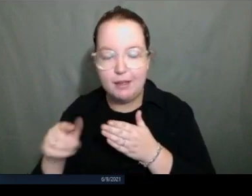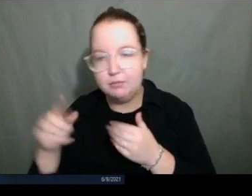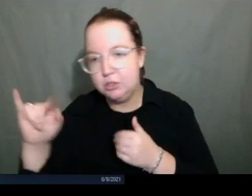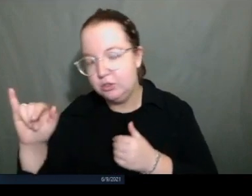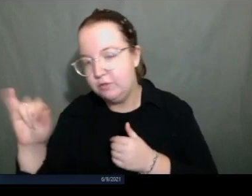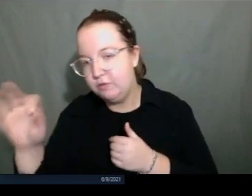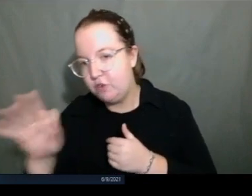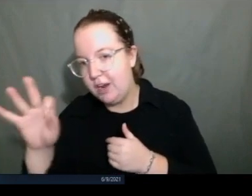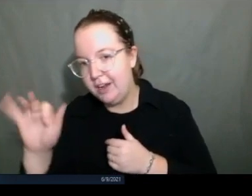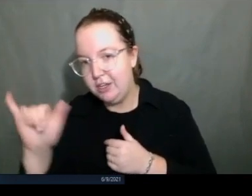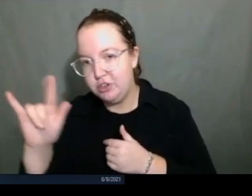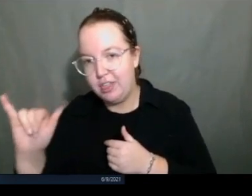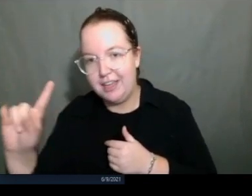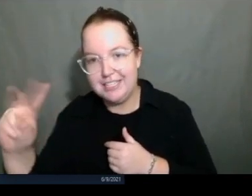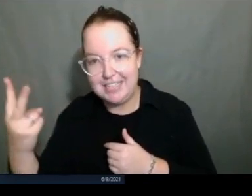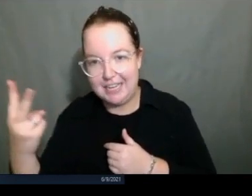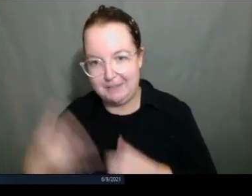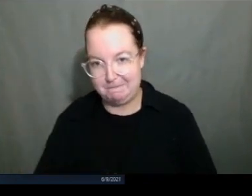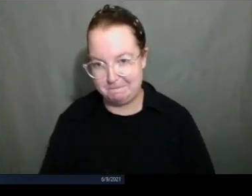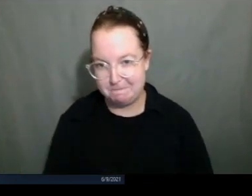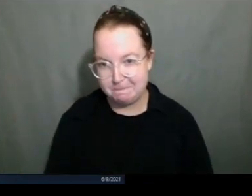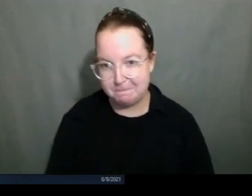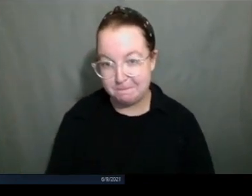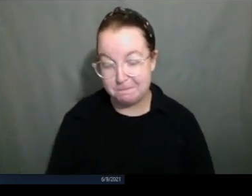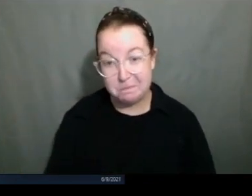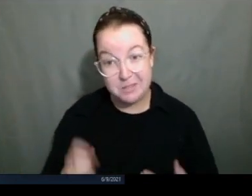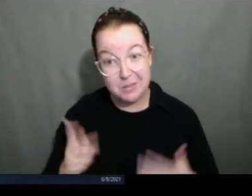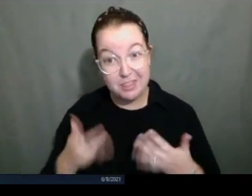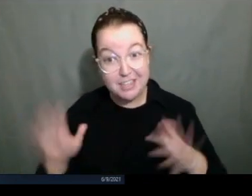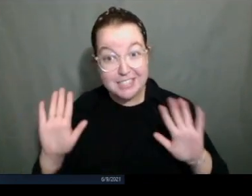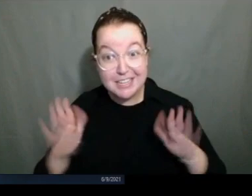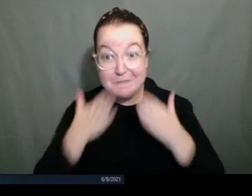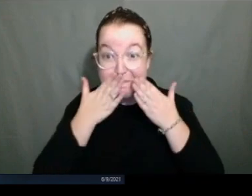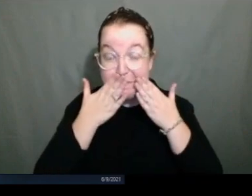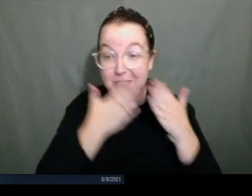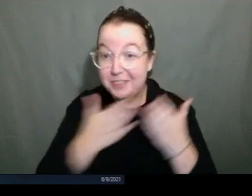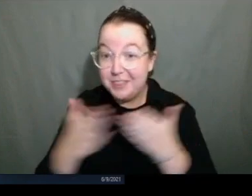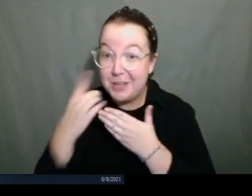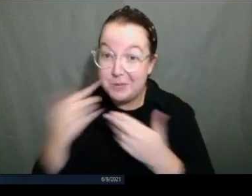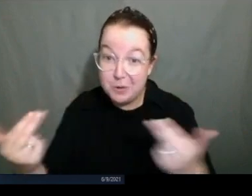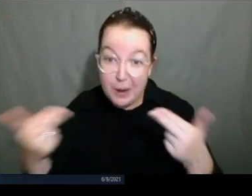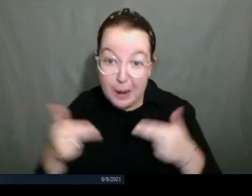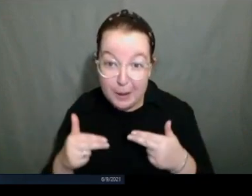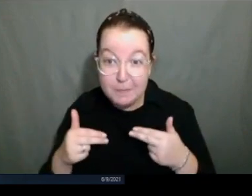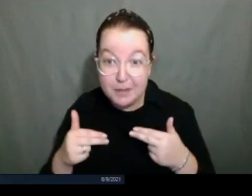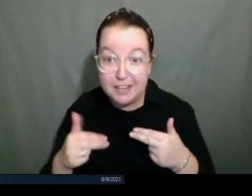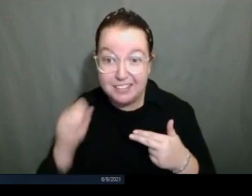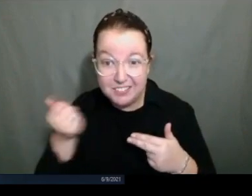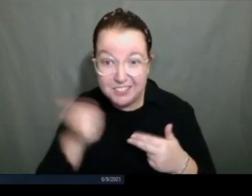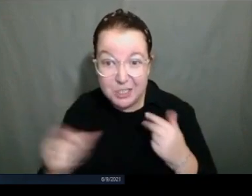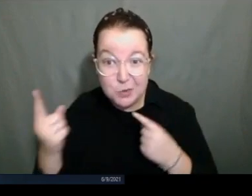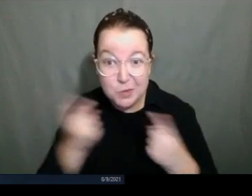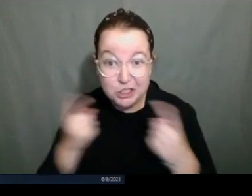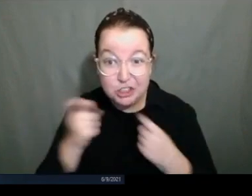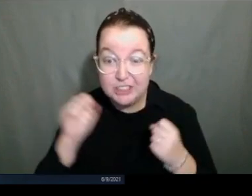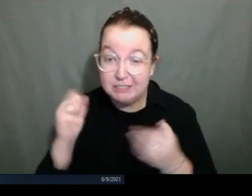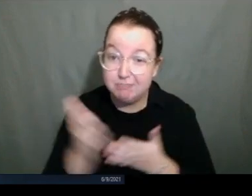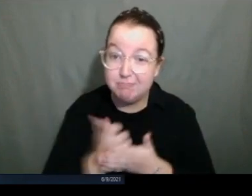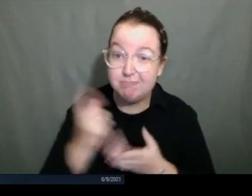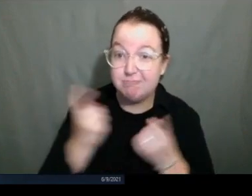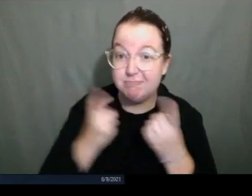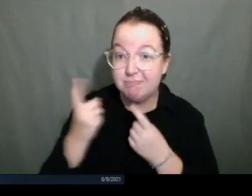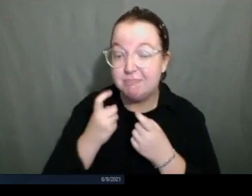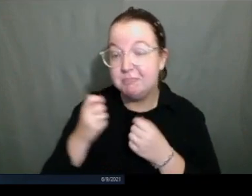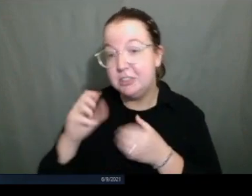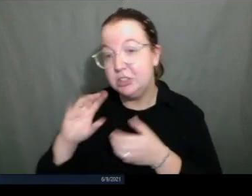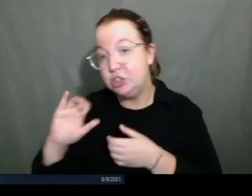2nd. All right, and that is it. So thank you all for attending. If you have any questions, you can ask those now, submit them